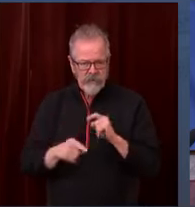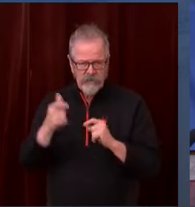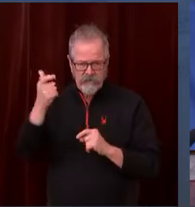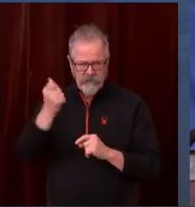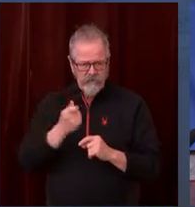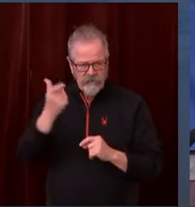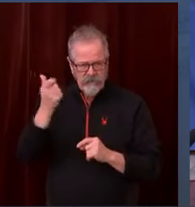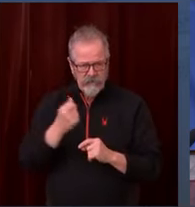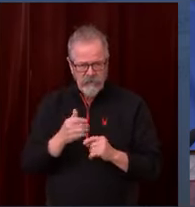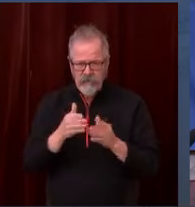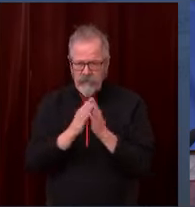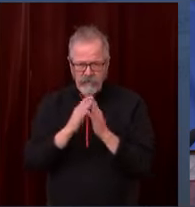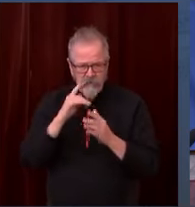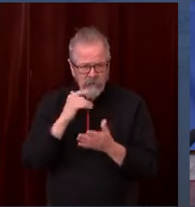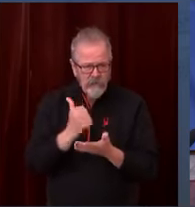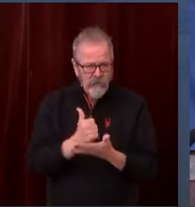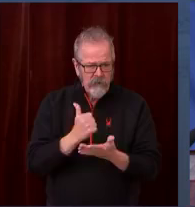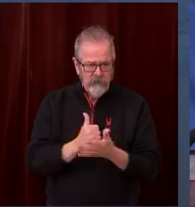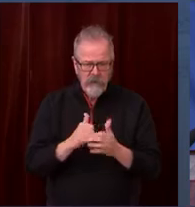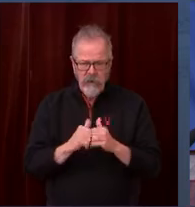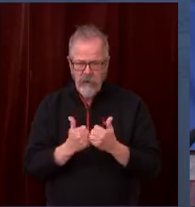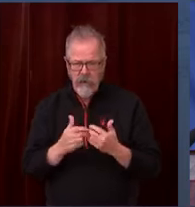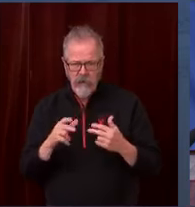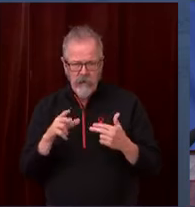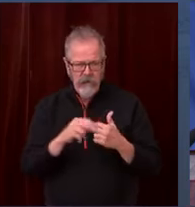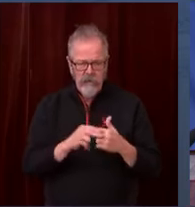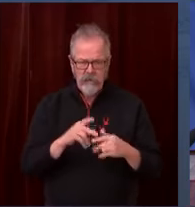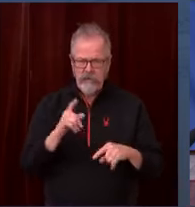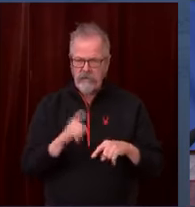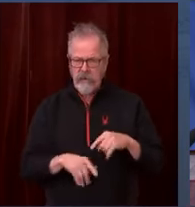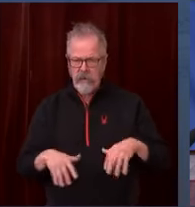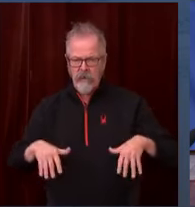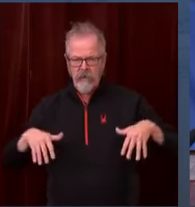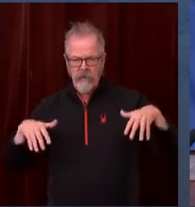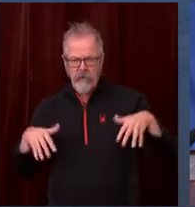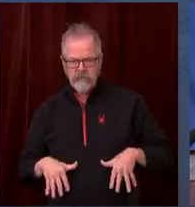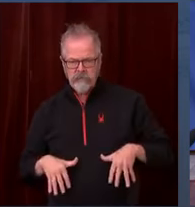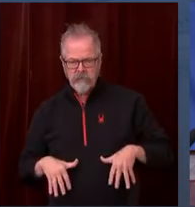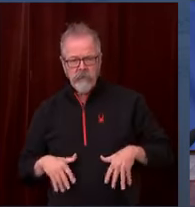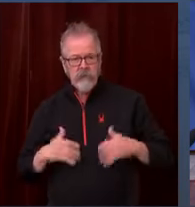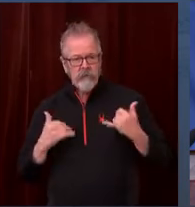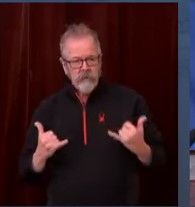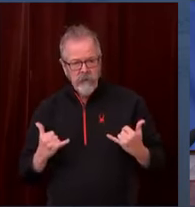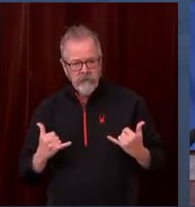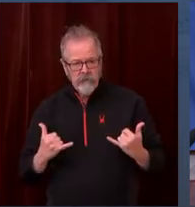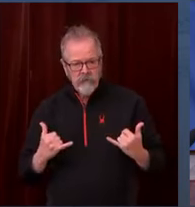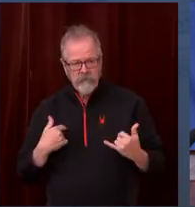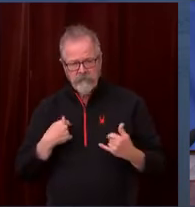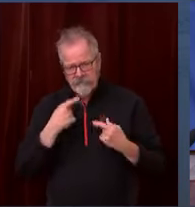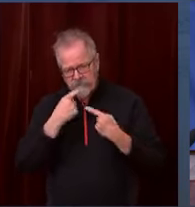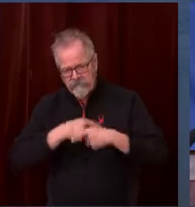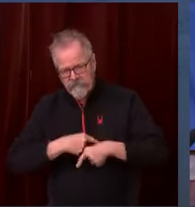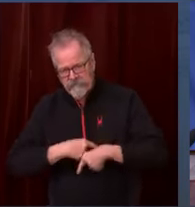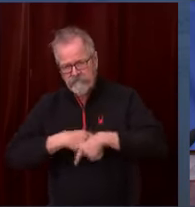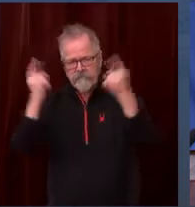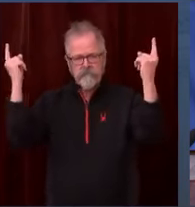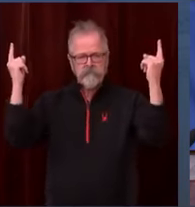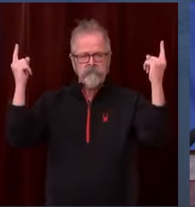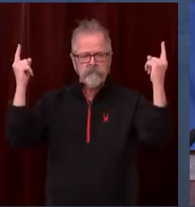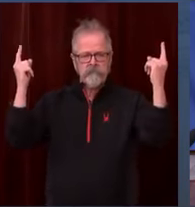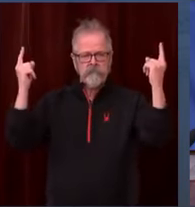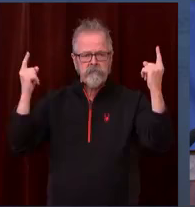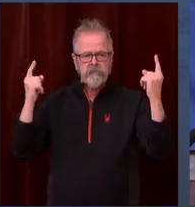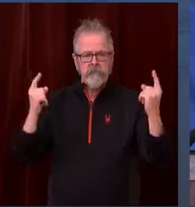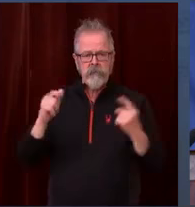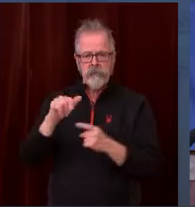for the Washington COVID-19 Immigrant Relief Fund. Immigration status cannot be what stands between a